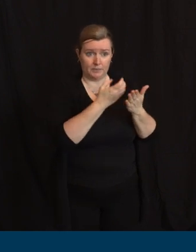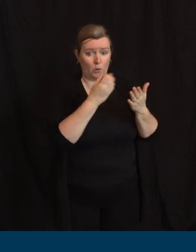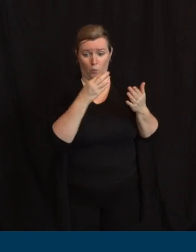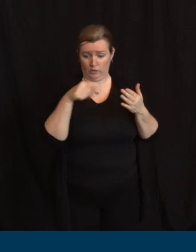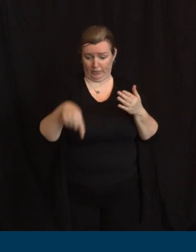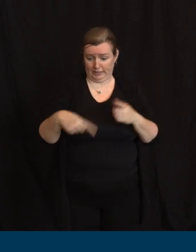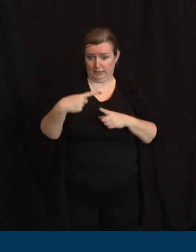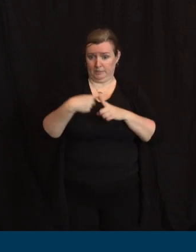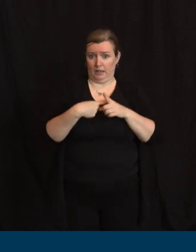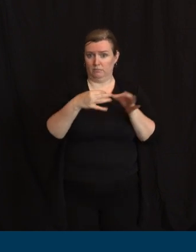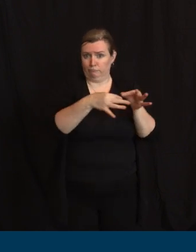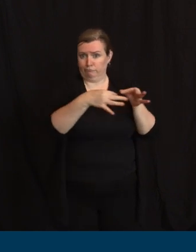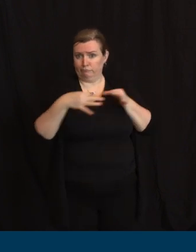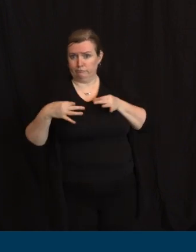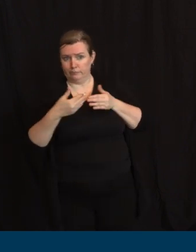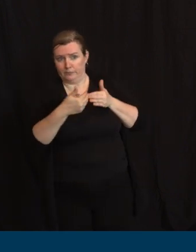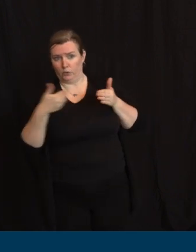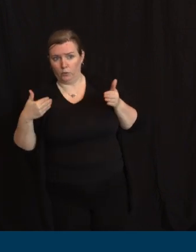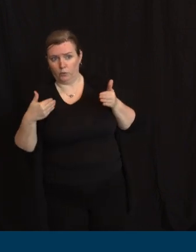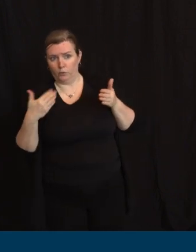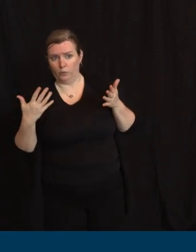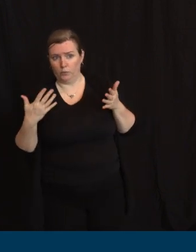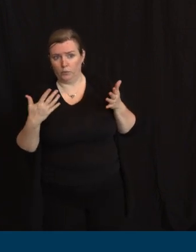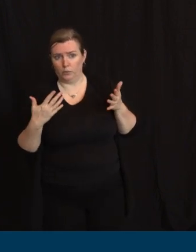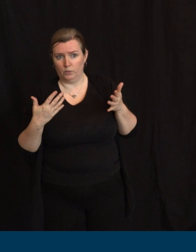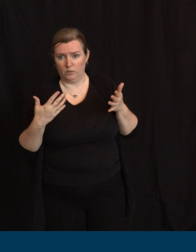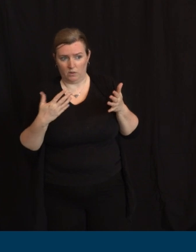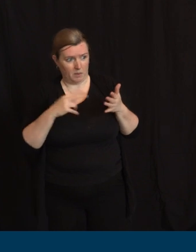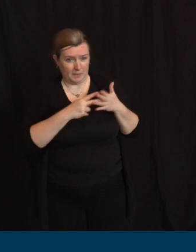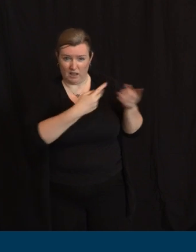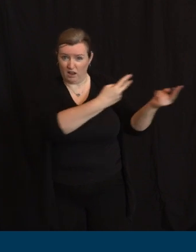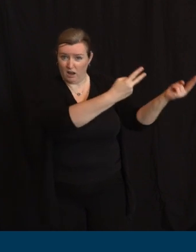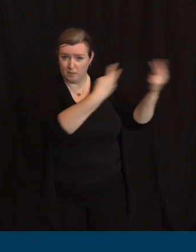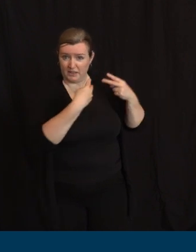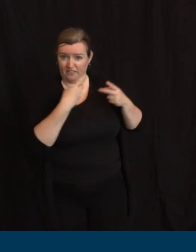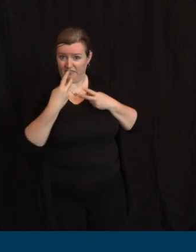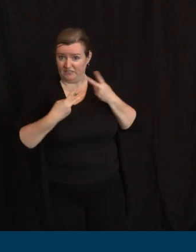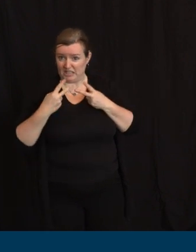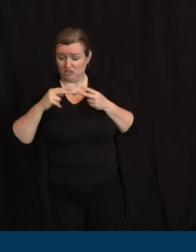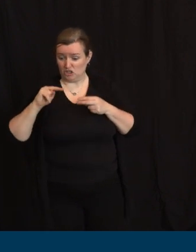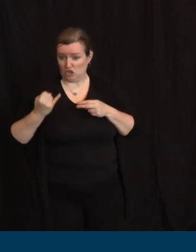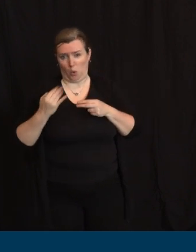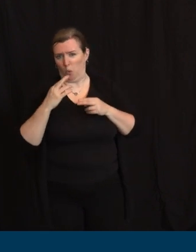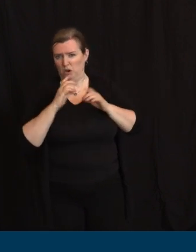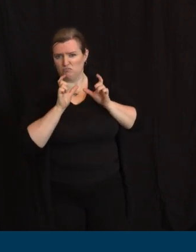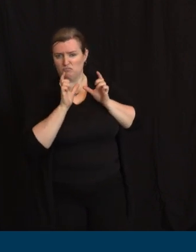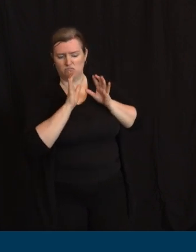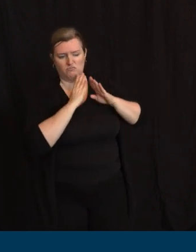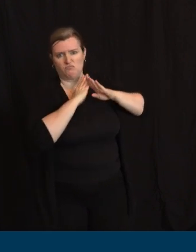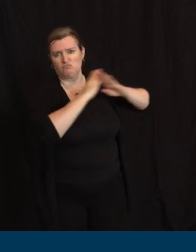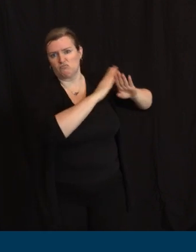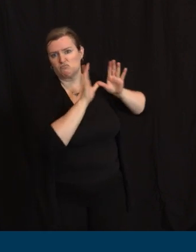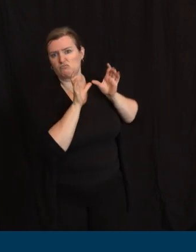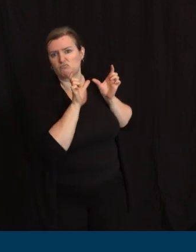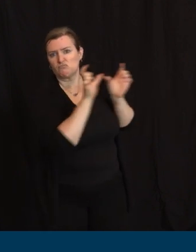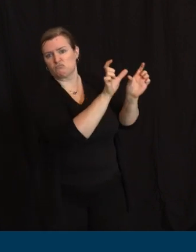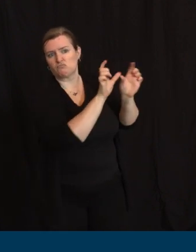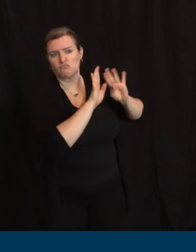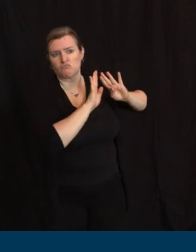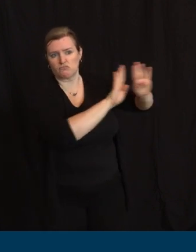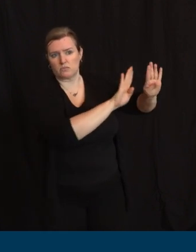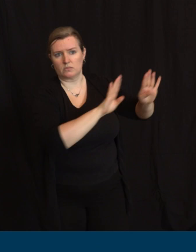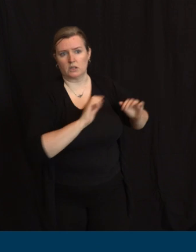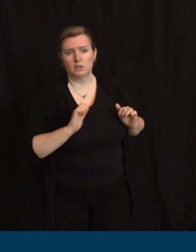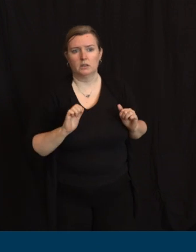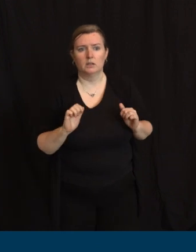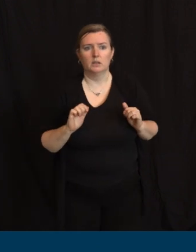EMS responders are on the front lines of this, and some squads have discussed dropping service. Is the state considering compensating volunteers,